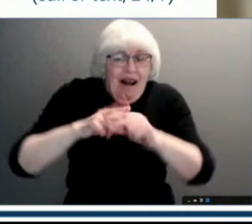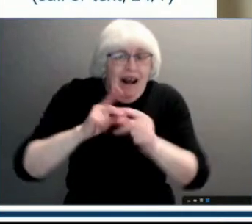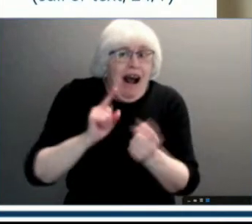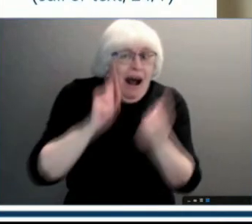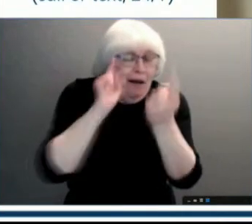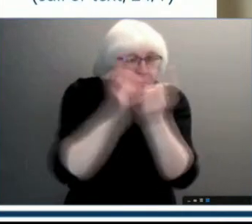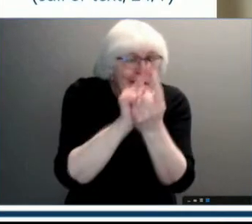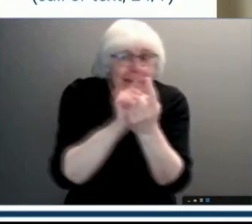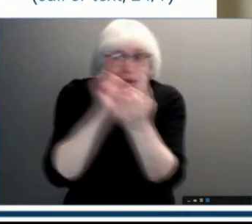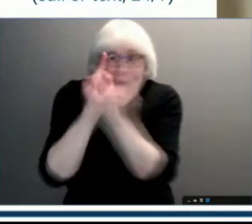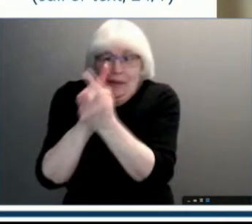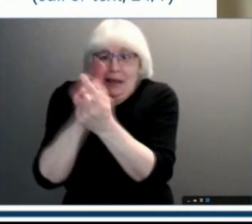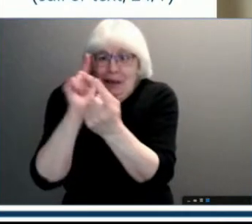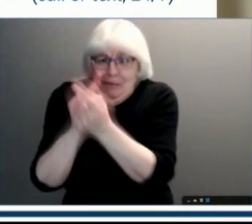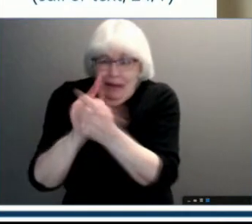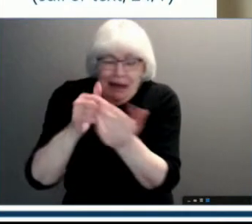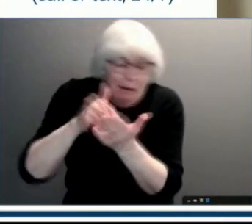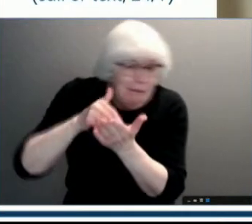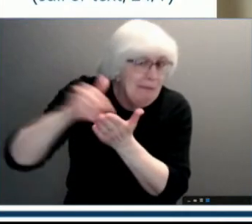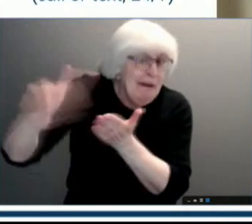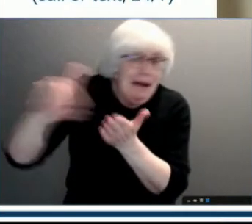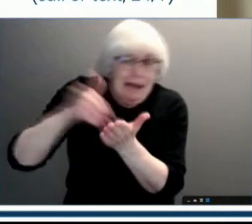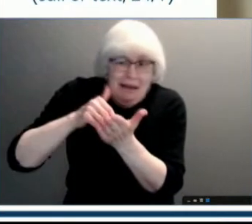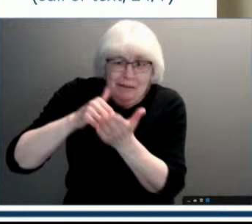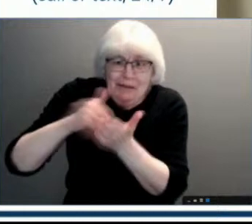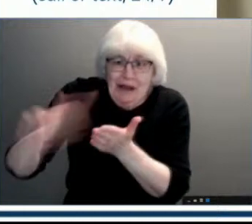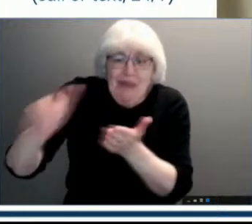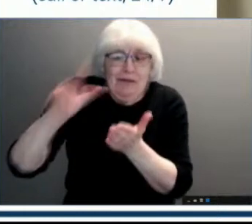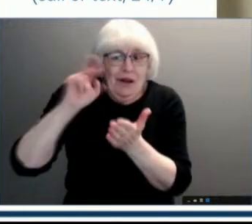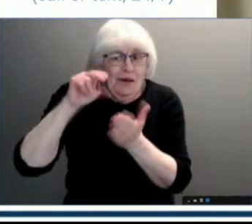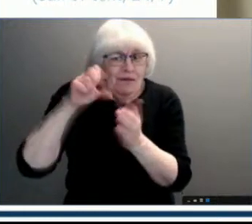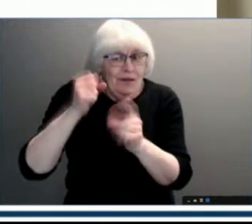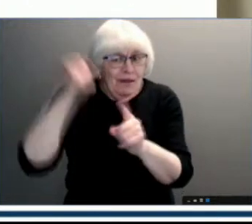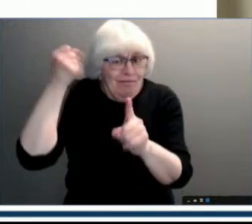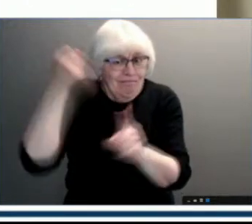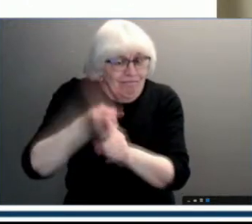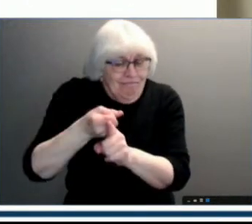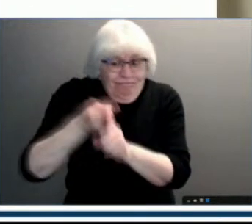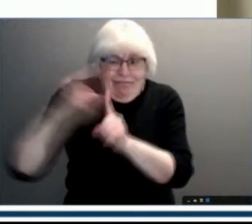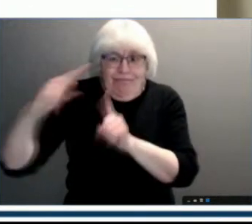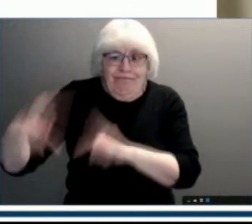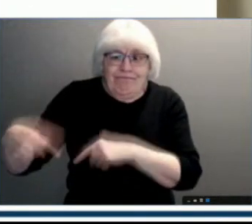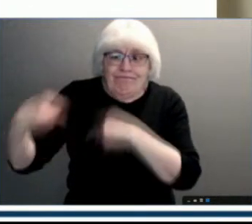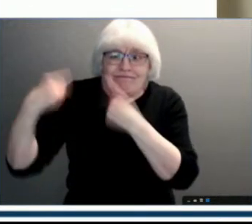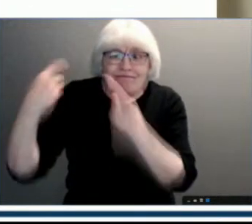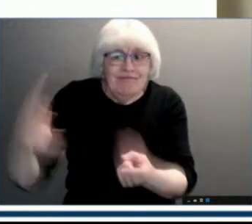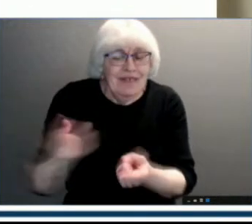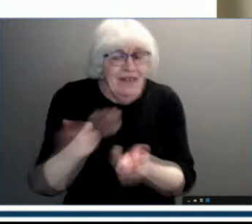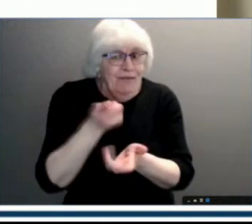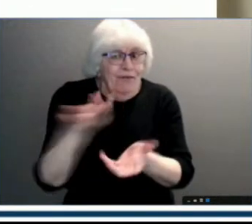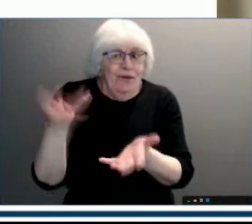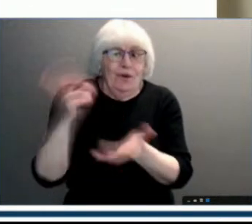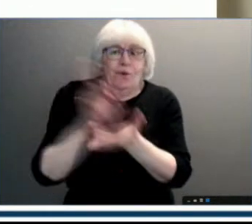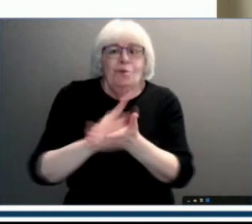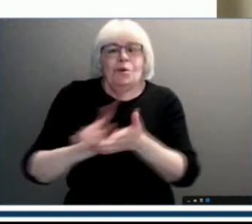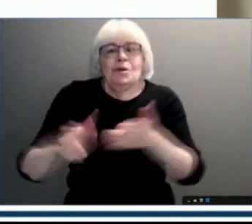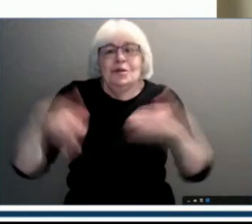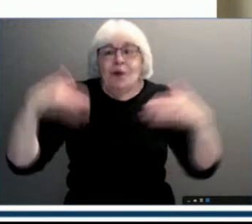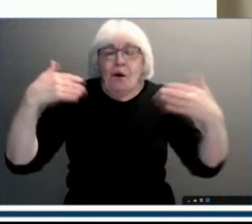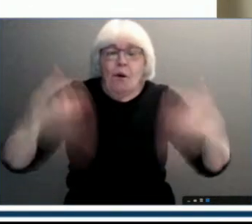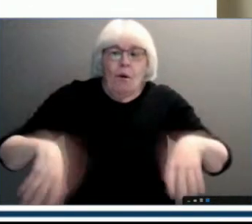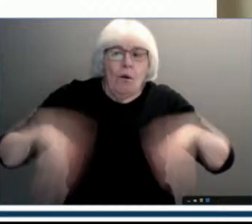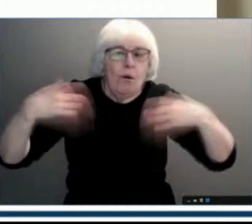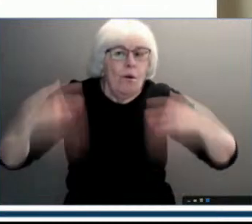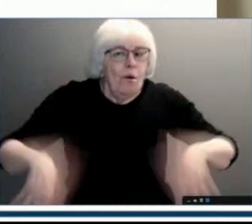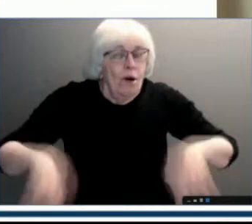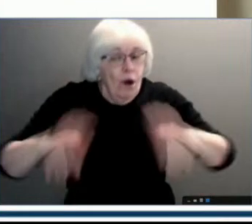have been impacted by the virus over just the last few weeks. This has put pressure on so many organizations, and you only need to look at the